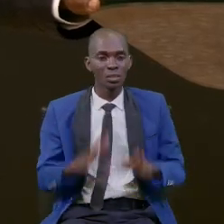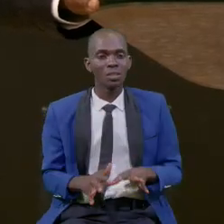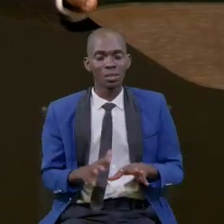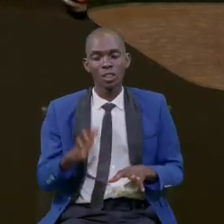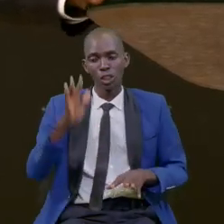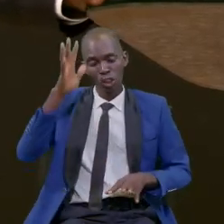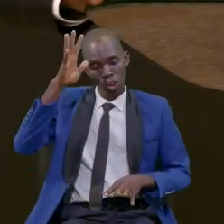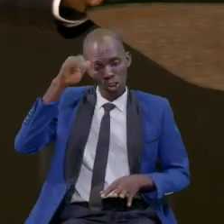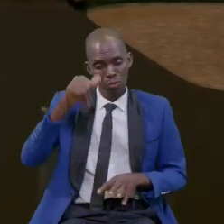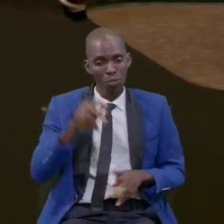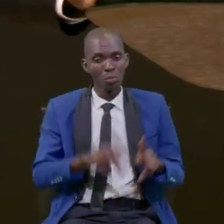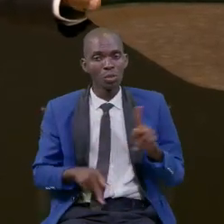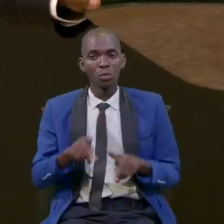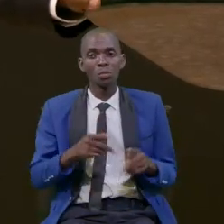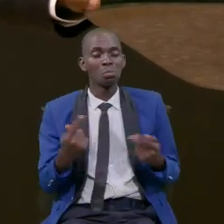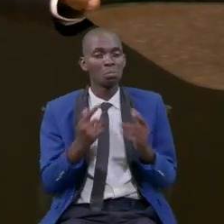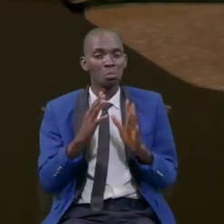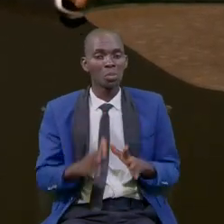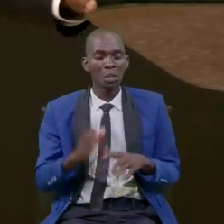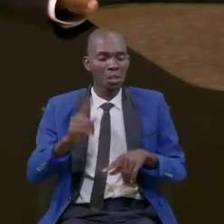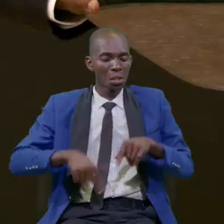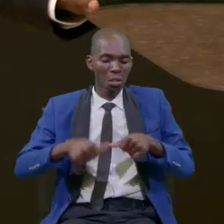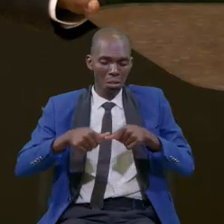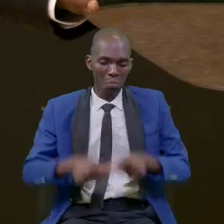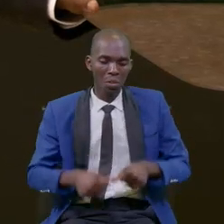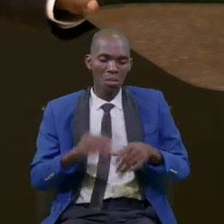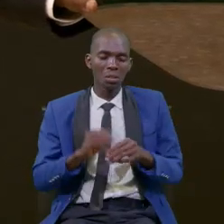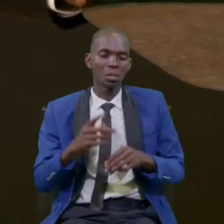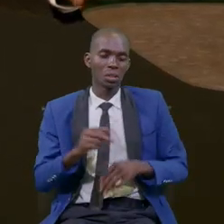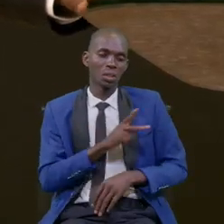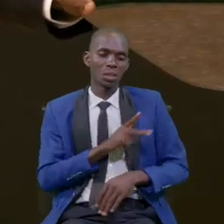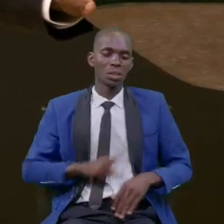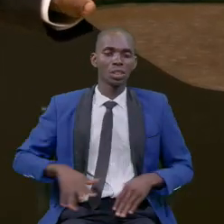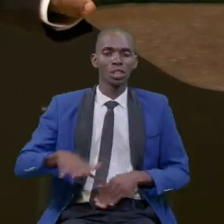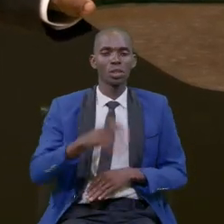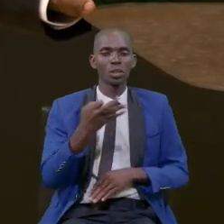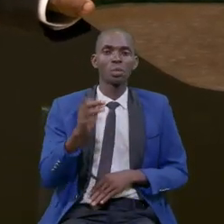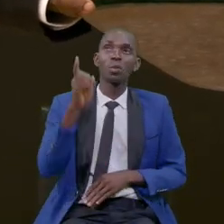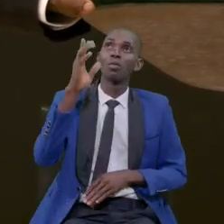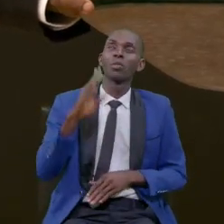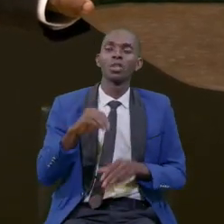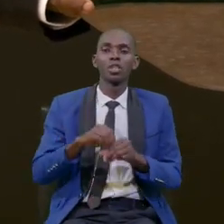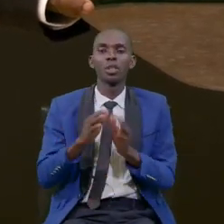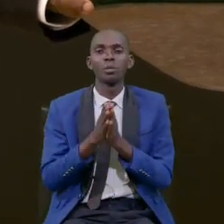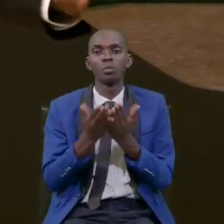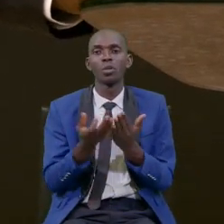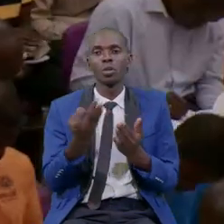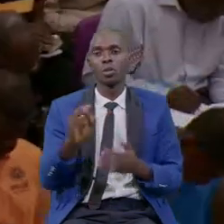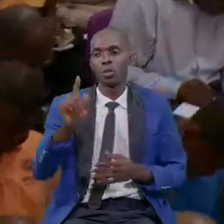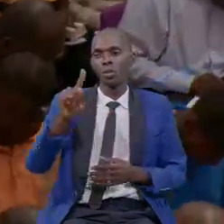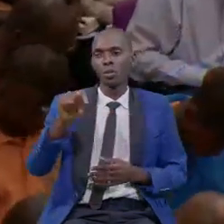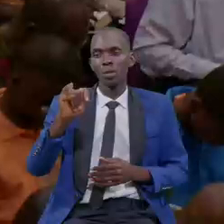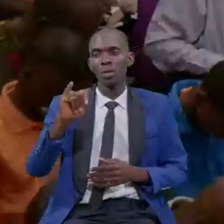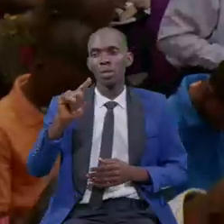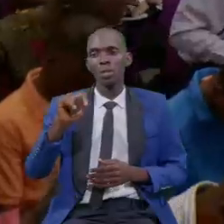do not stay, do not abide in the kingdom of God. Titus chapter 1, we're reading